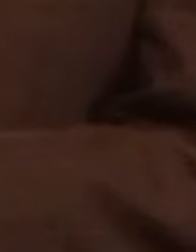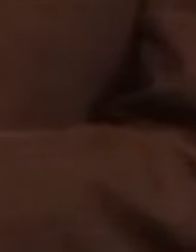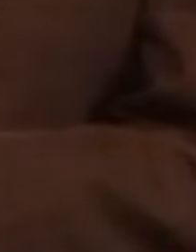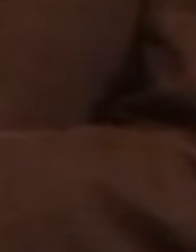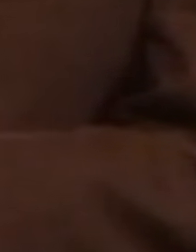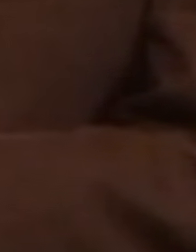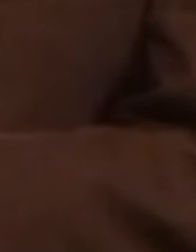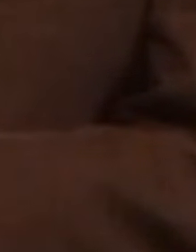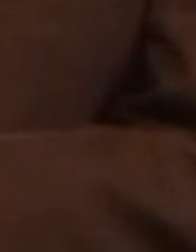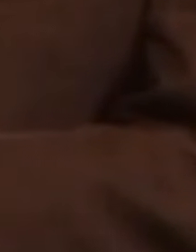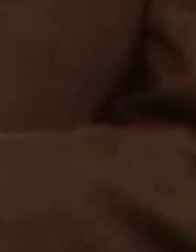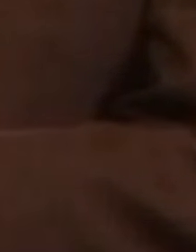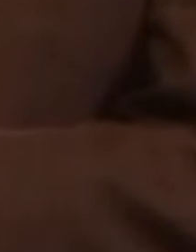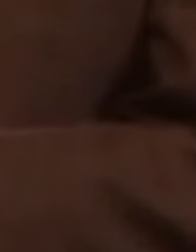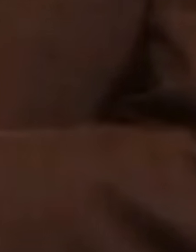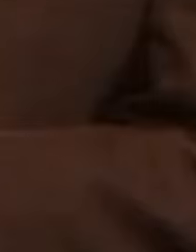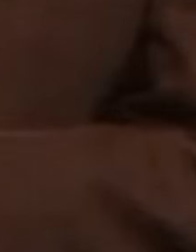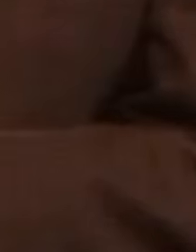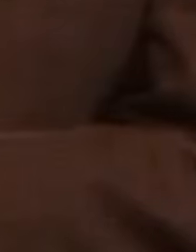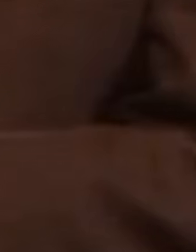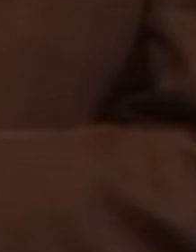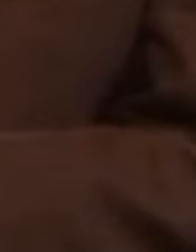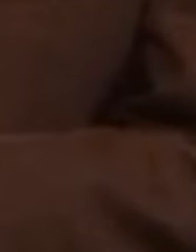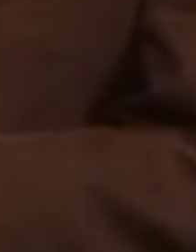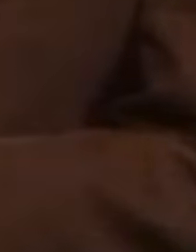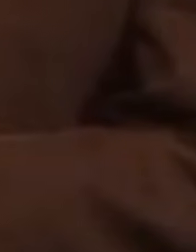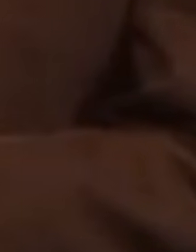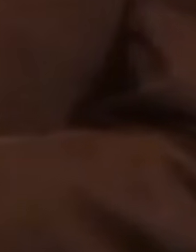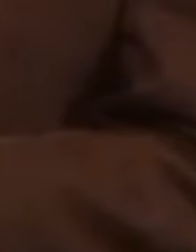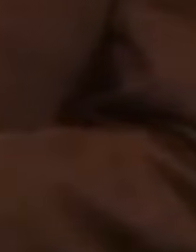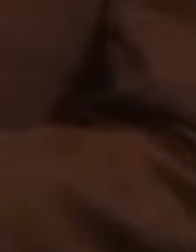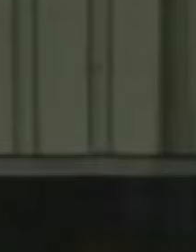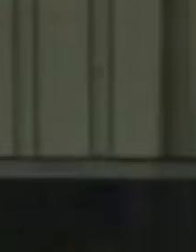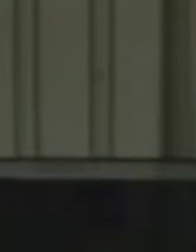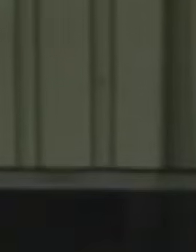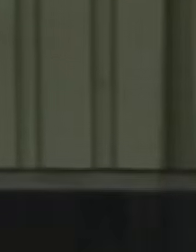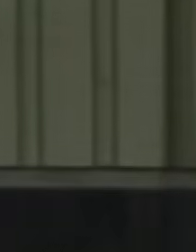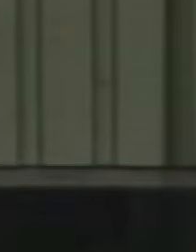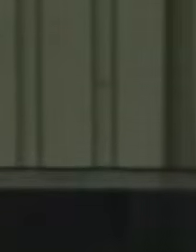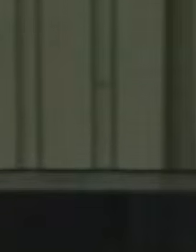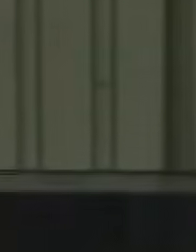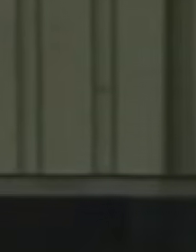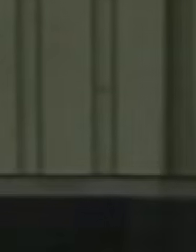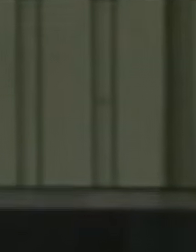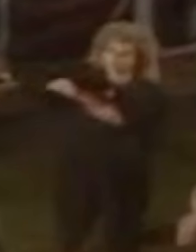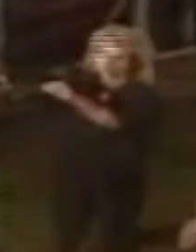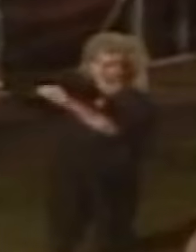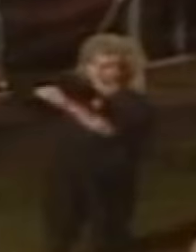Africa's last colony is from this hour liberated.